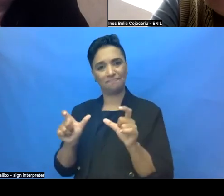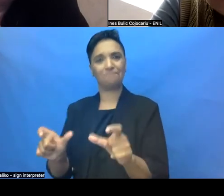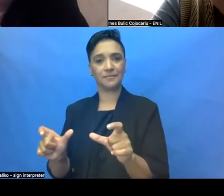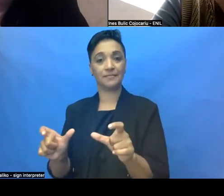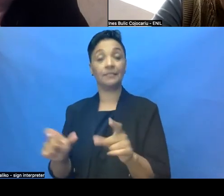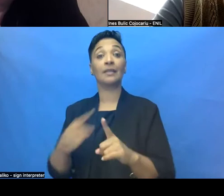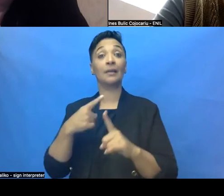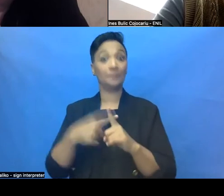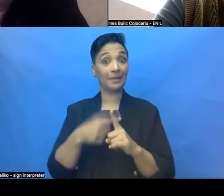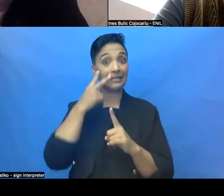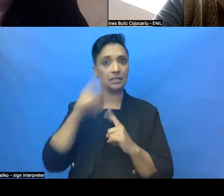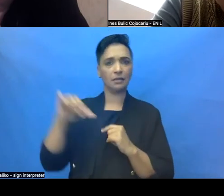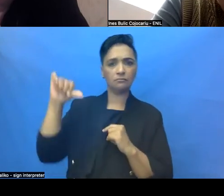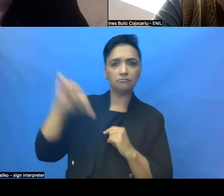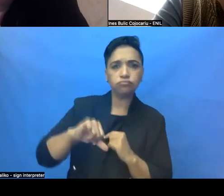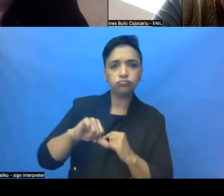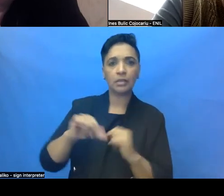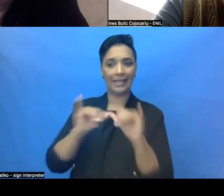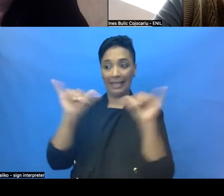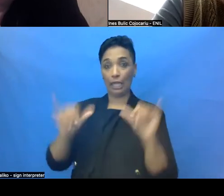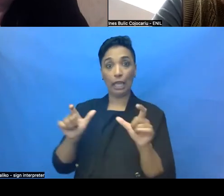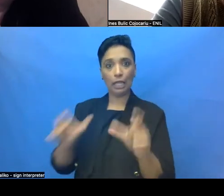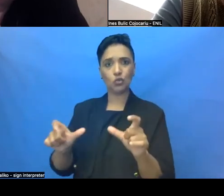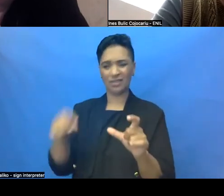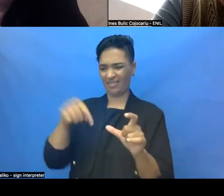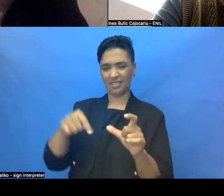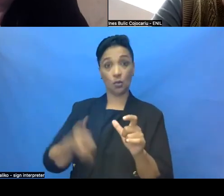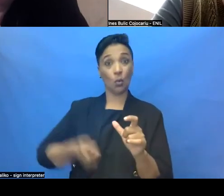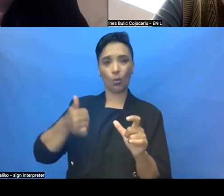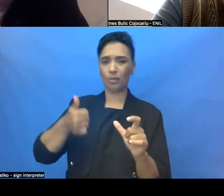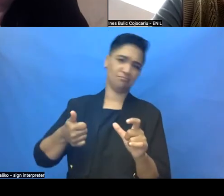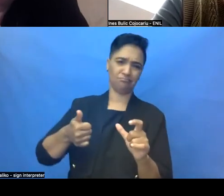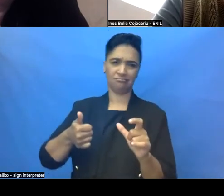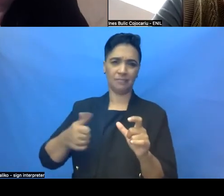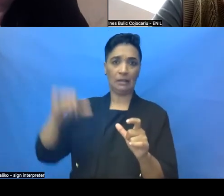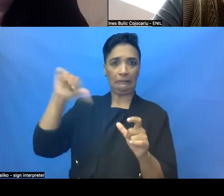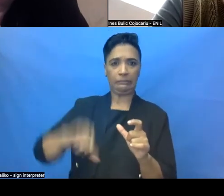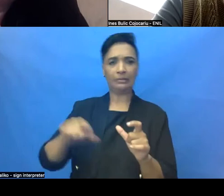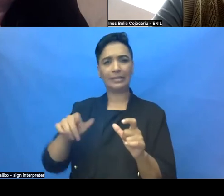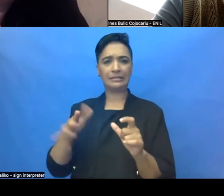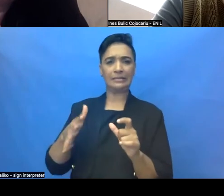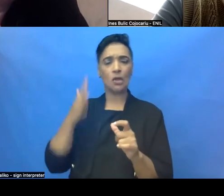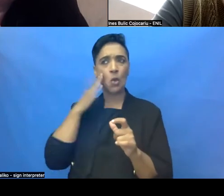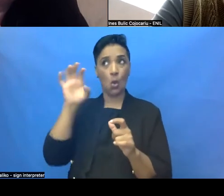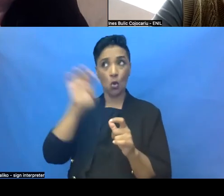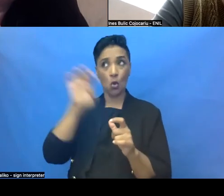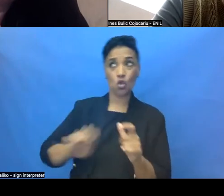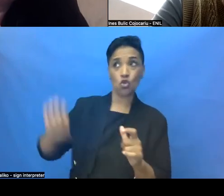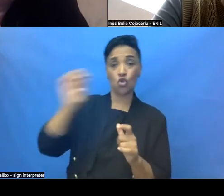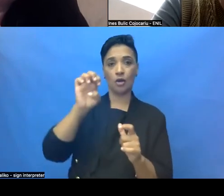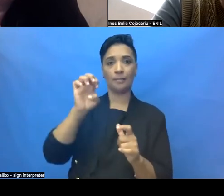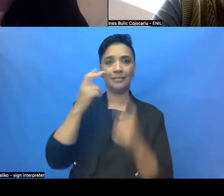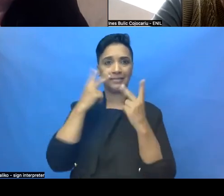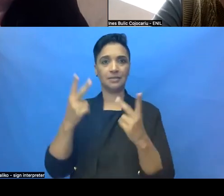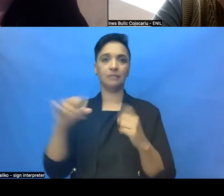of deinstitutionalization, which are already in any case not going very well around Europe, that we will end up